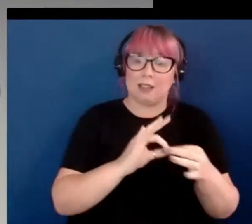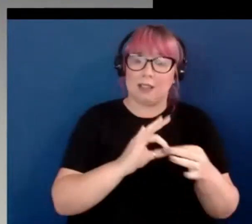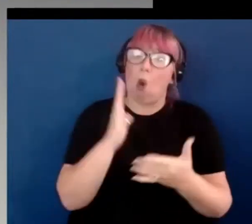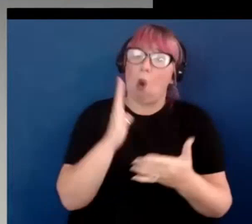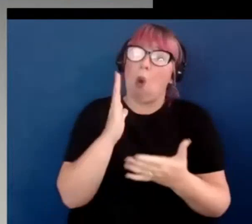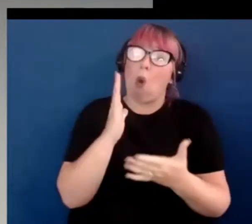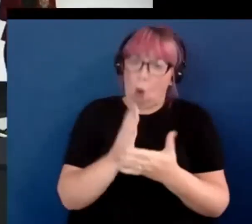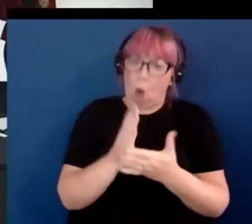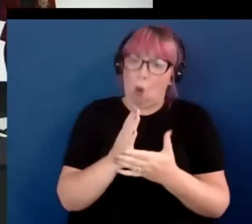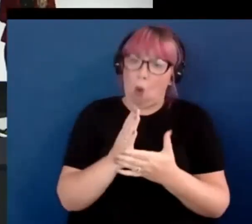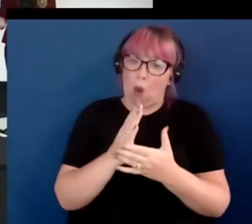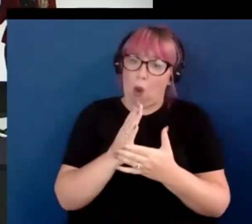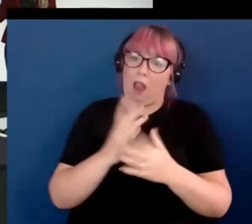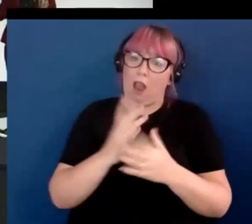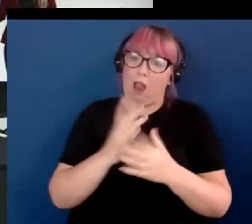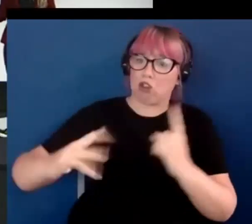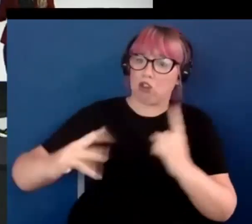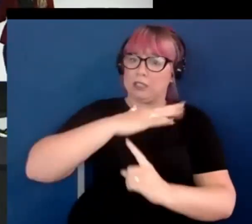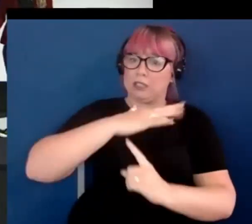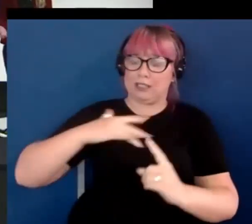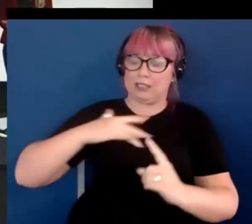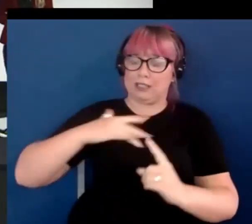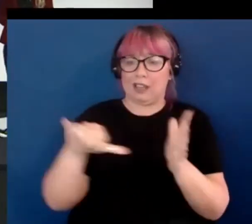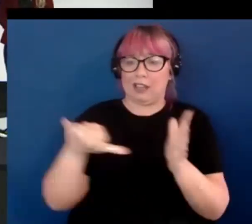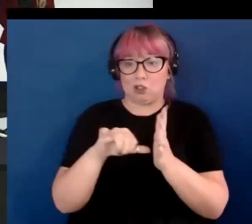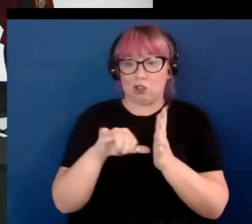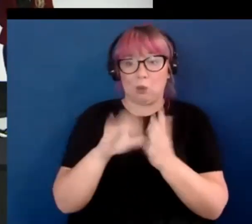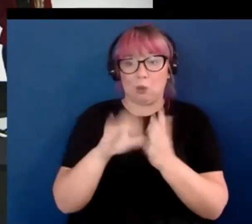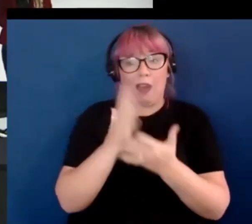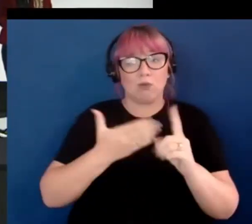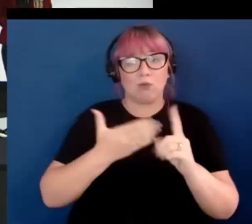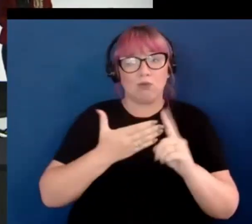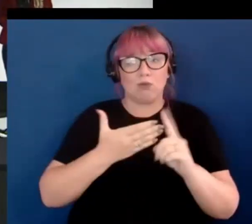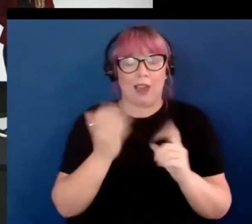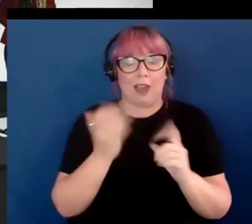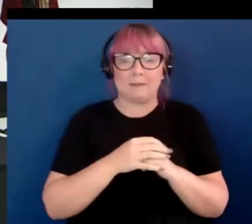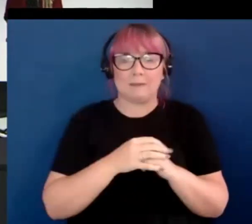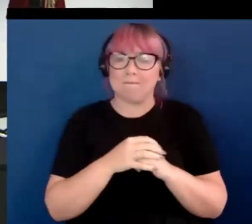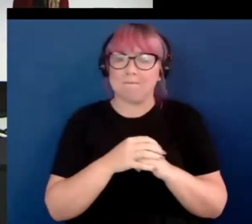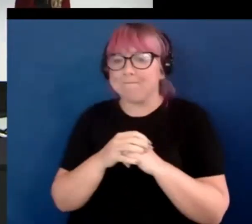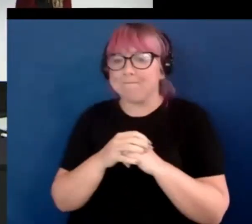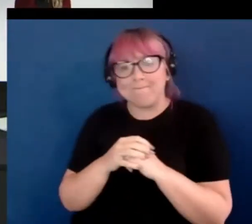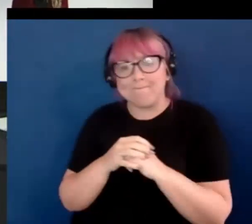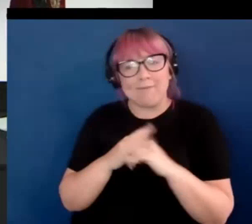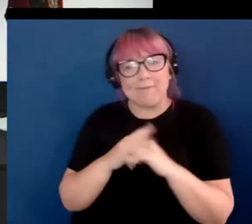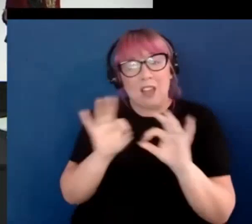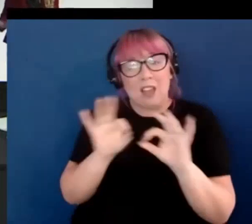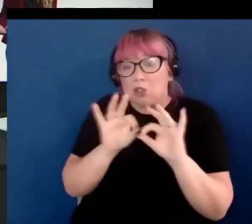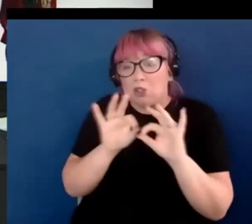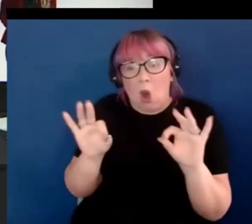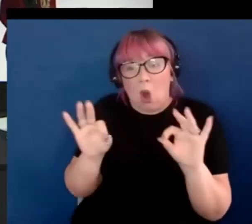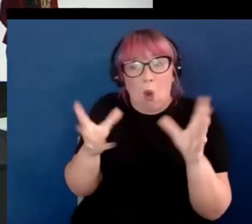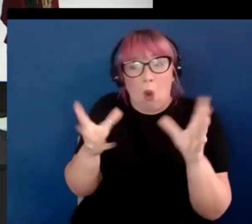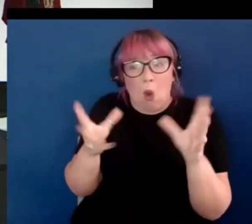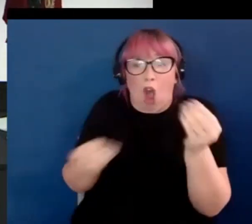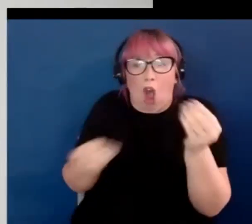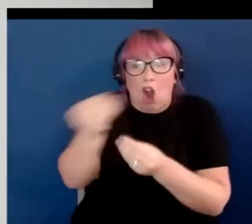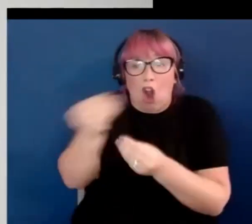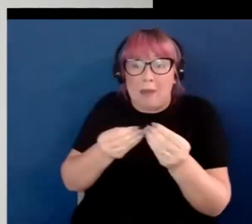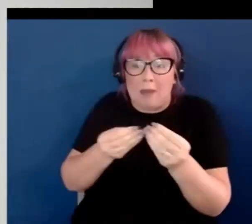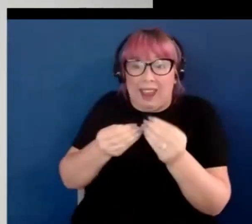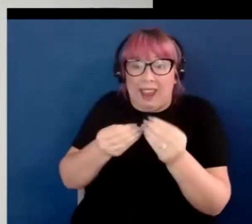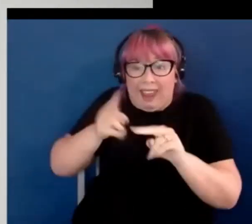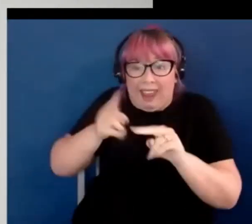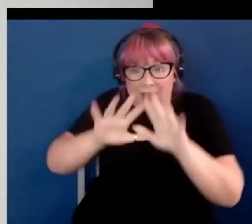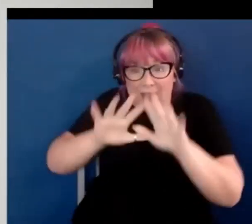recognised. There is no economy on a dead planet. That's what we often used to say, but this awful pandemic that we're